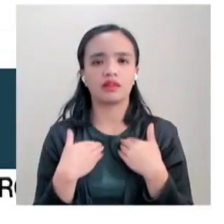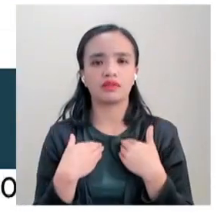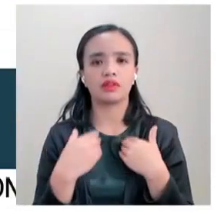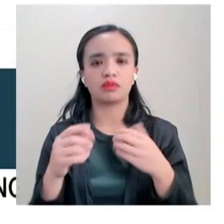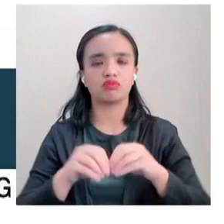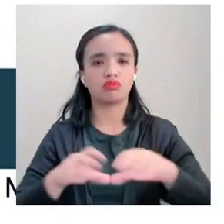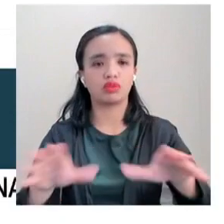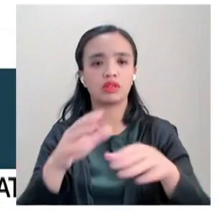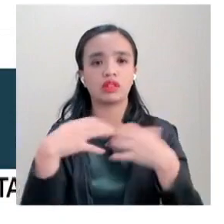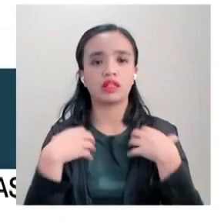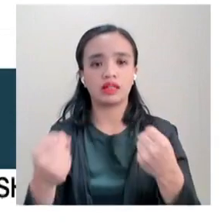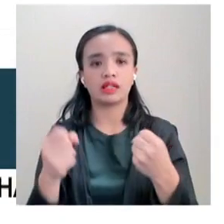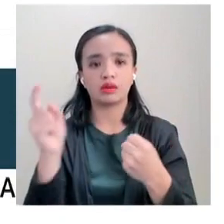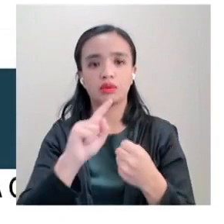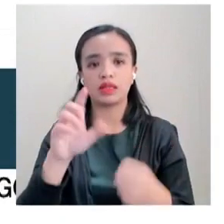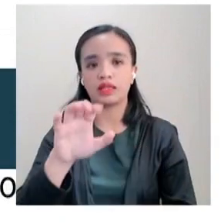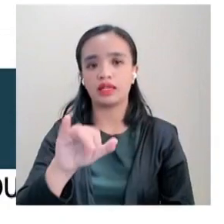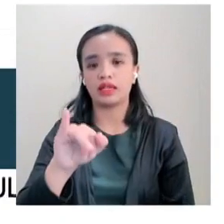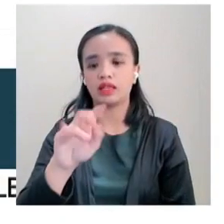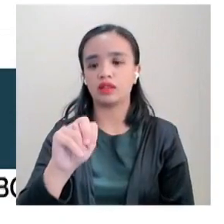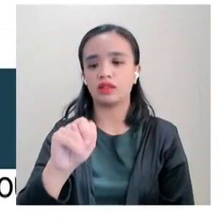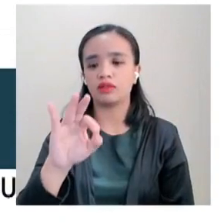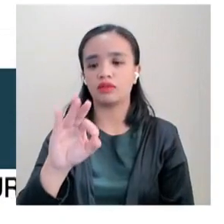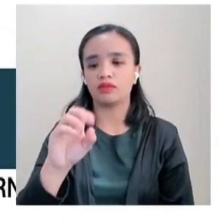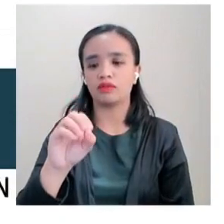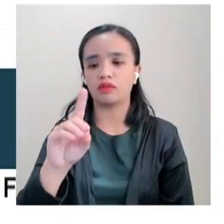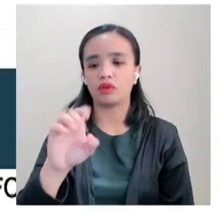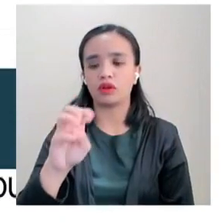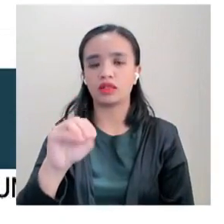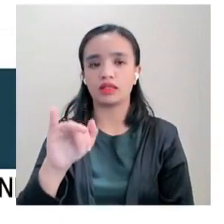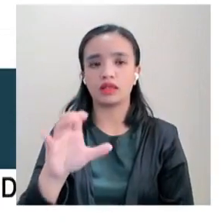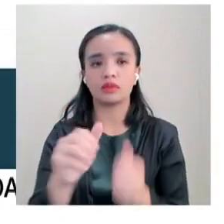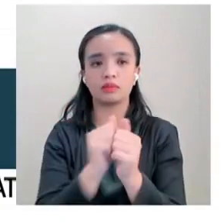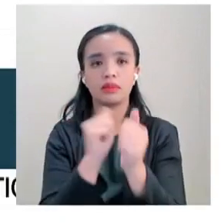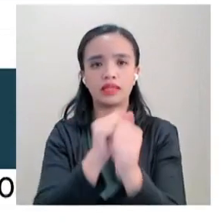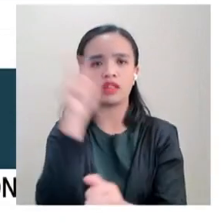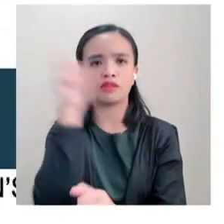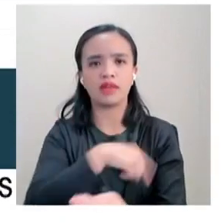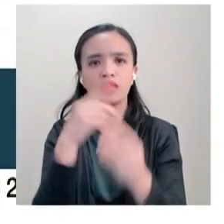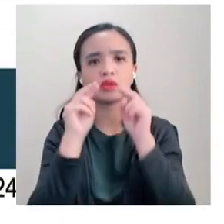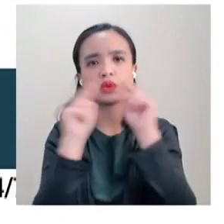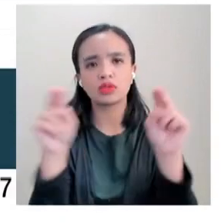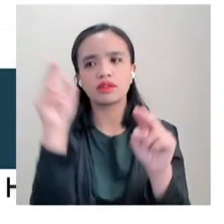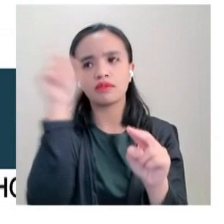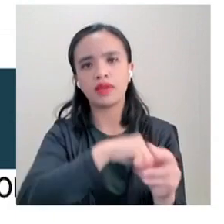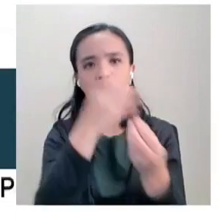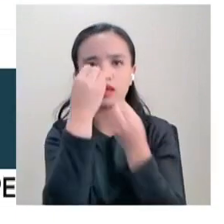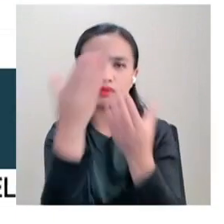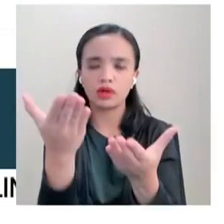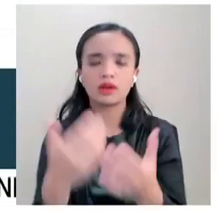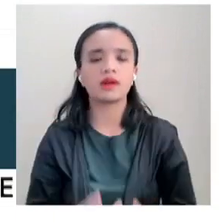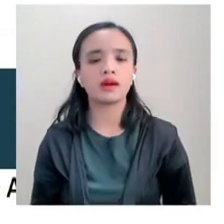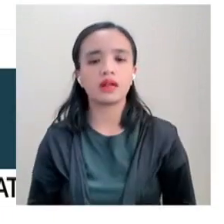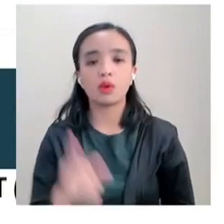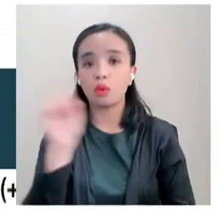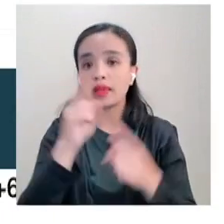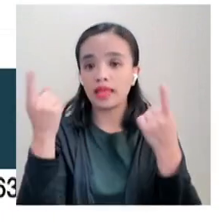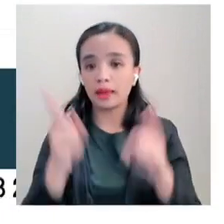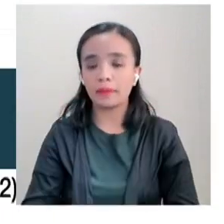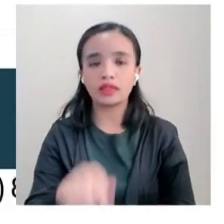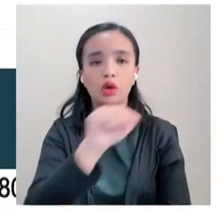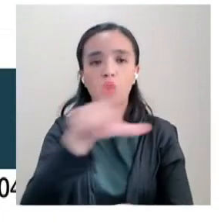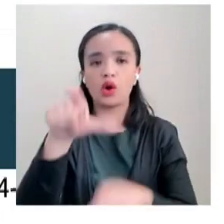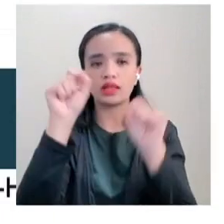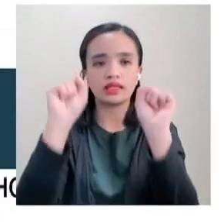is infodemic. Infodemic is tantamount to fake news. Ano nangyayari kasi ngayon? What happens now? Anybody can just come out